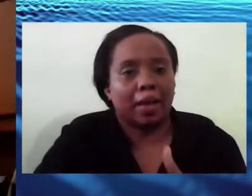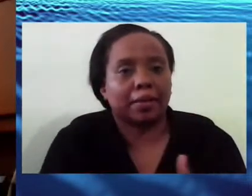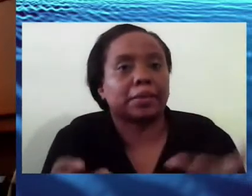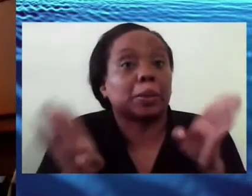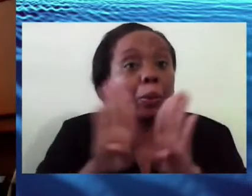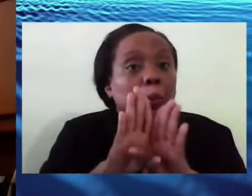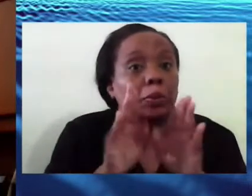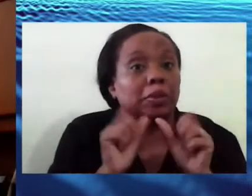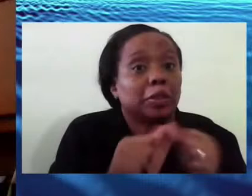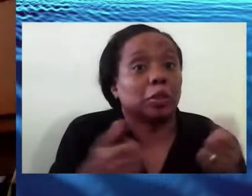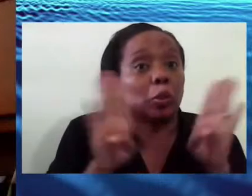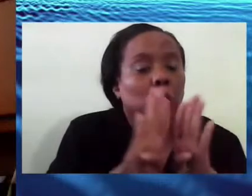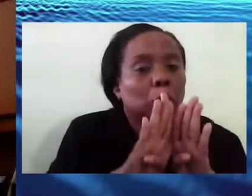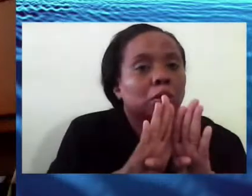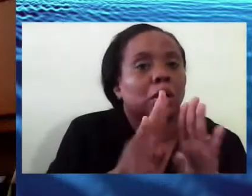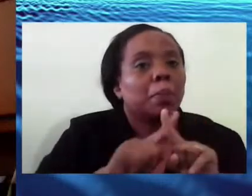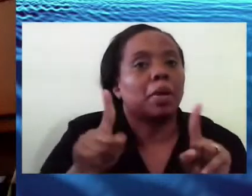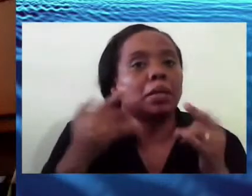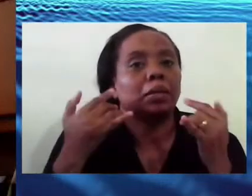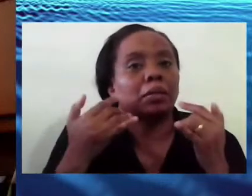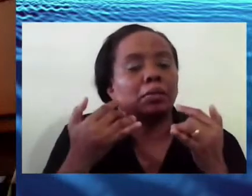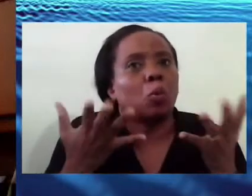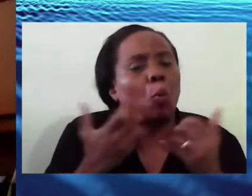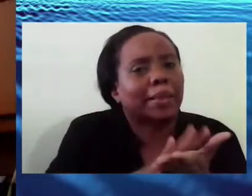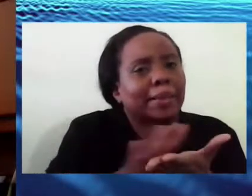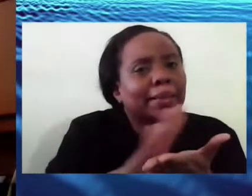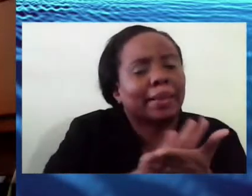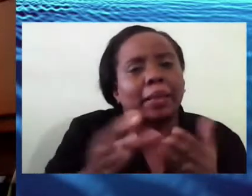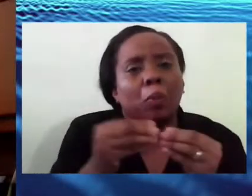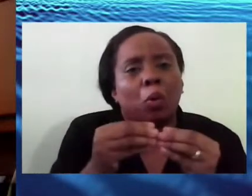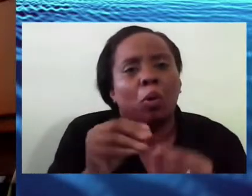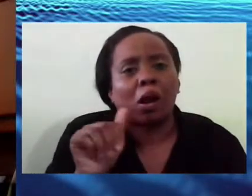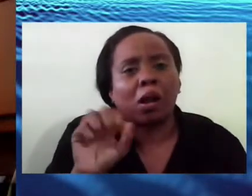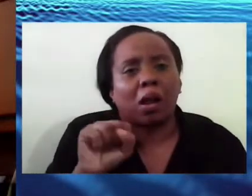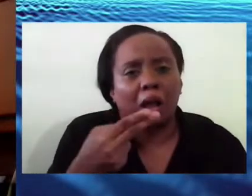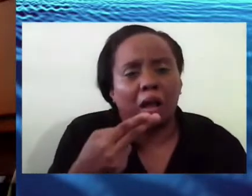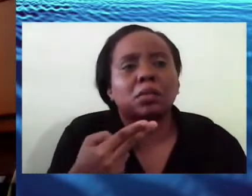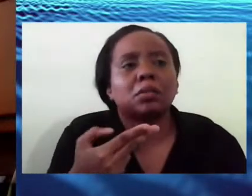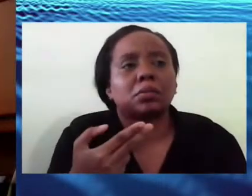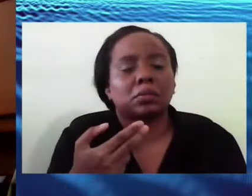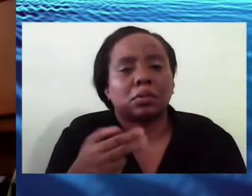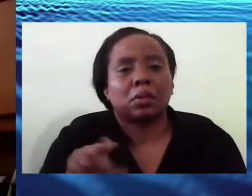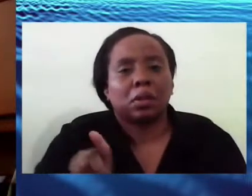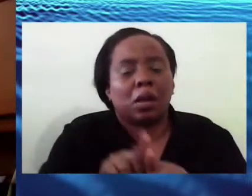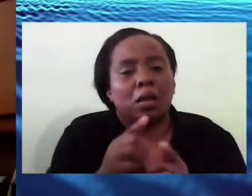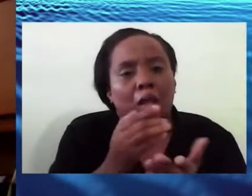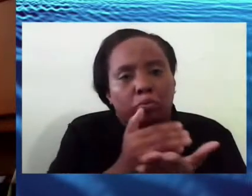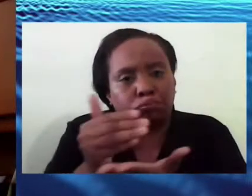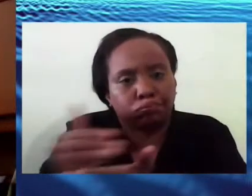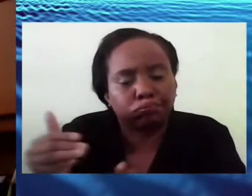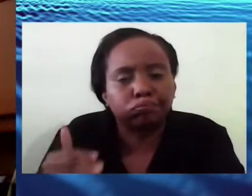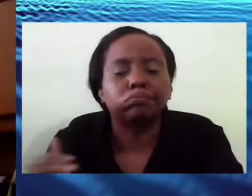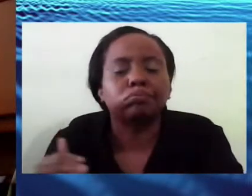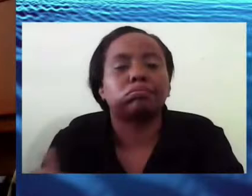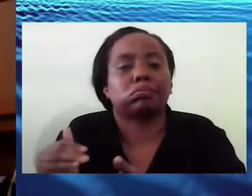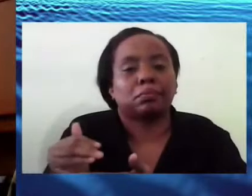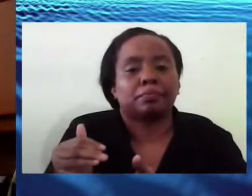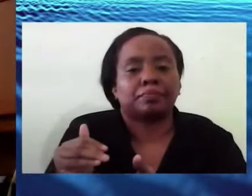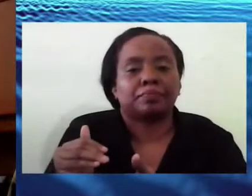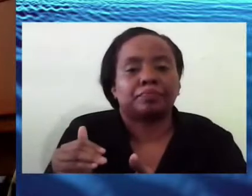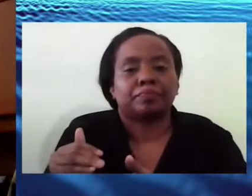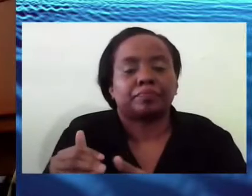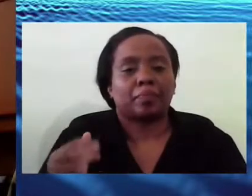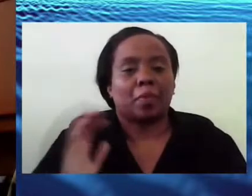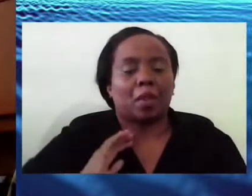that residual ash and dust off the runway, as well as to remove the bristles. And again, this was an occasion where our